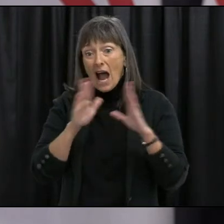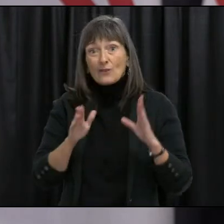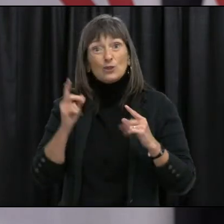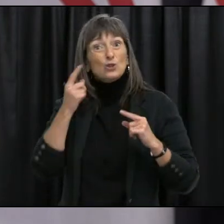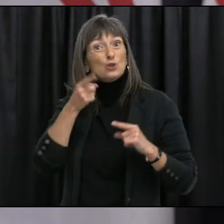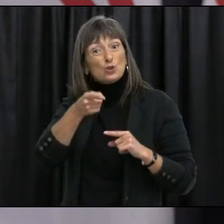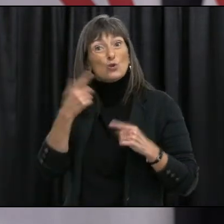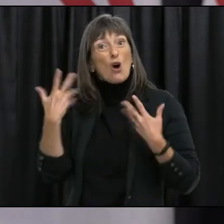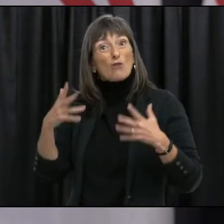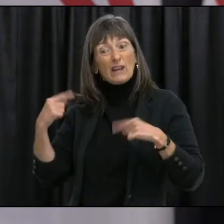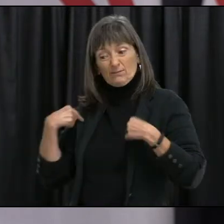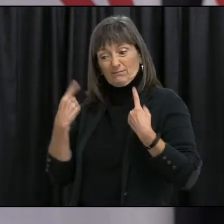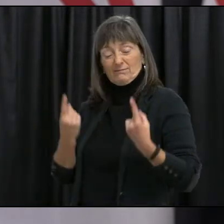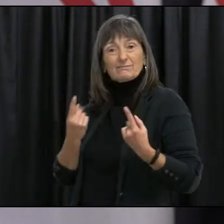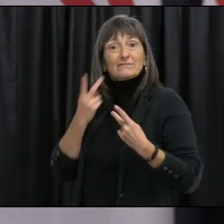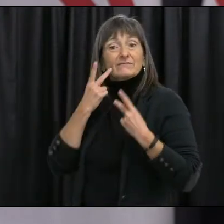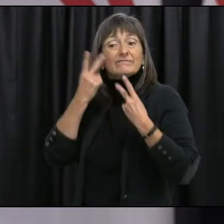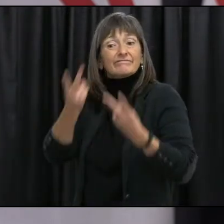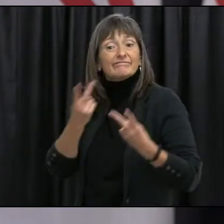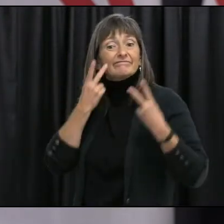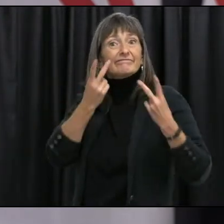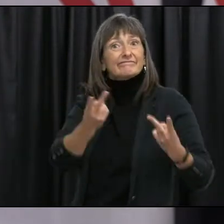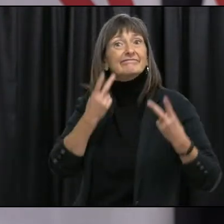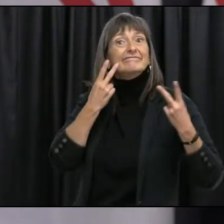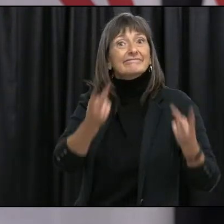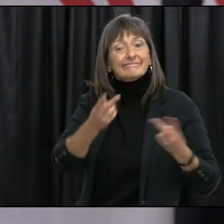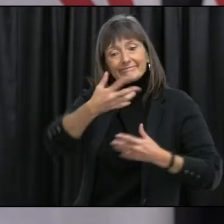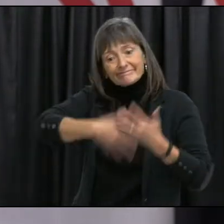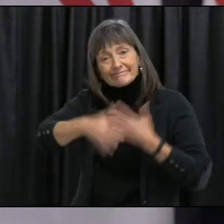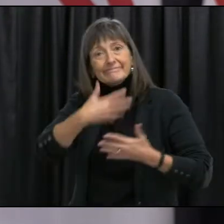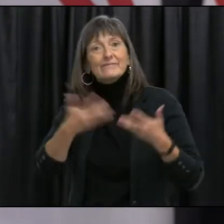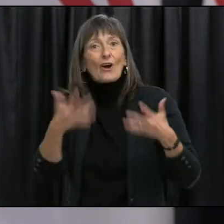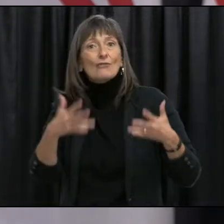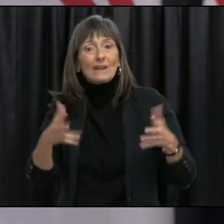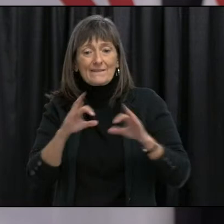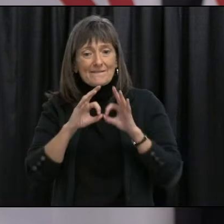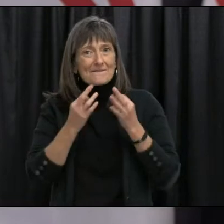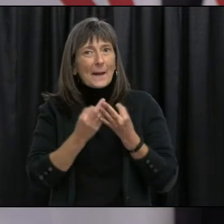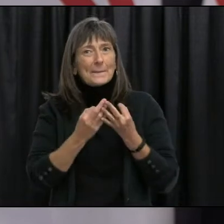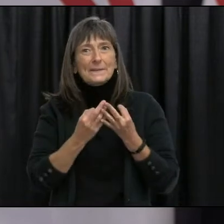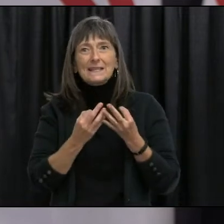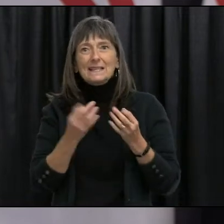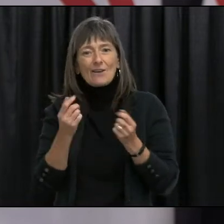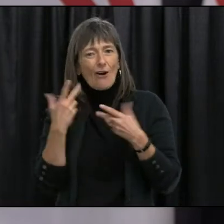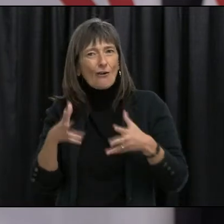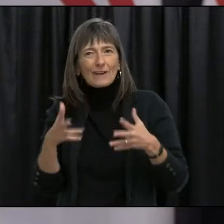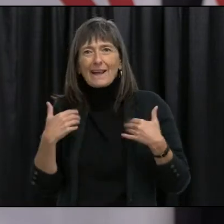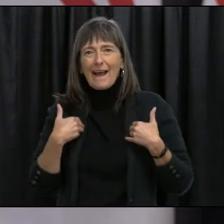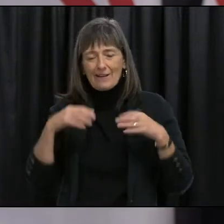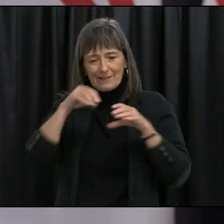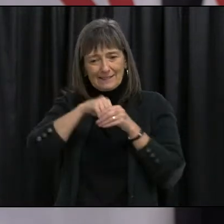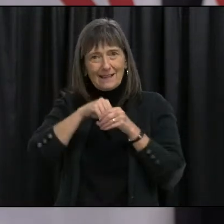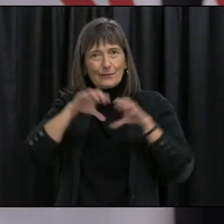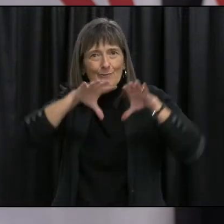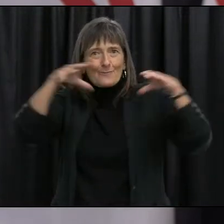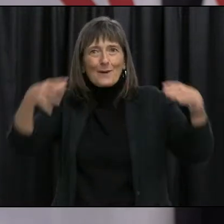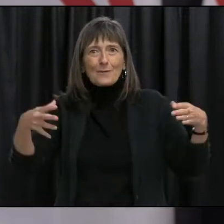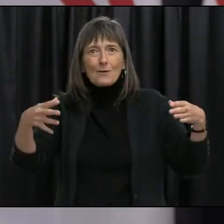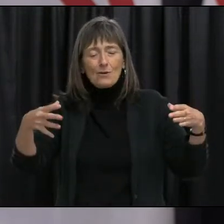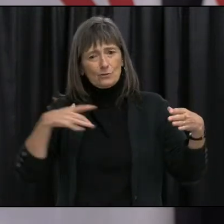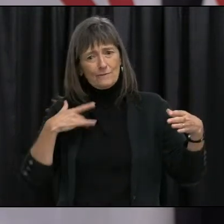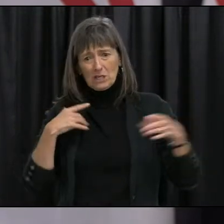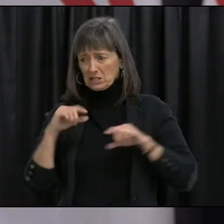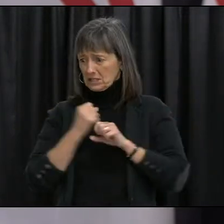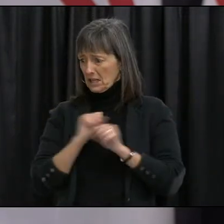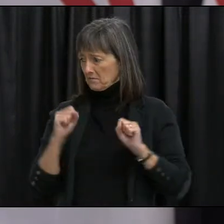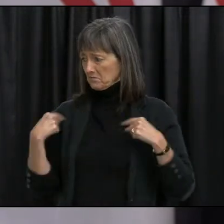have been regularly interacting over the last little while because of the relative security of being able to do so,